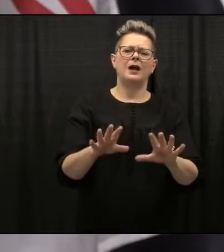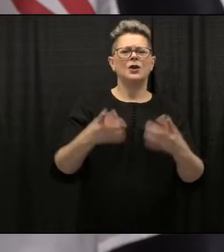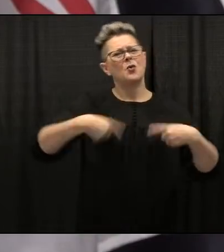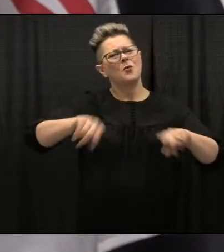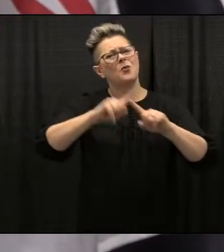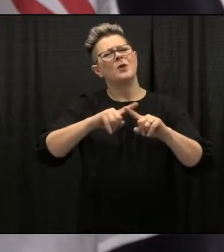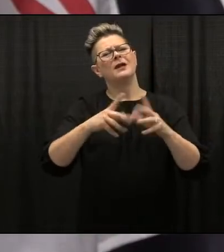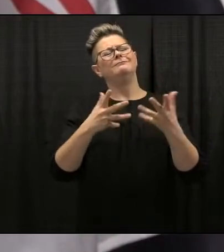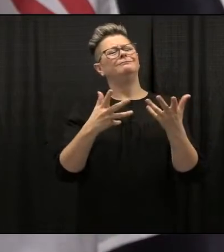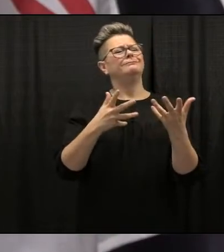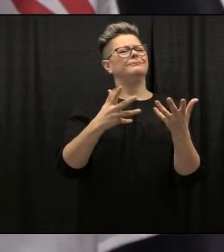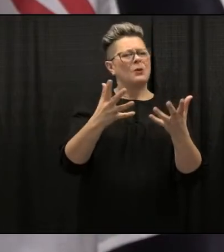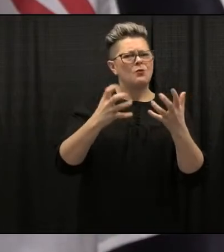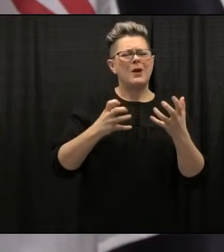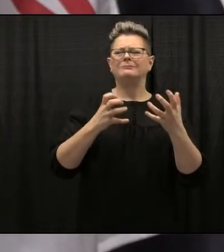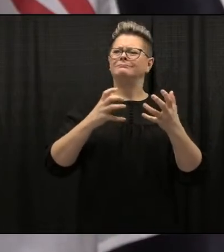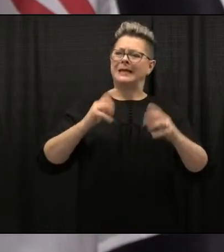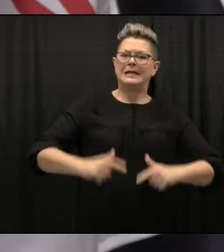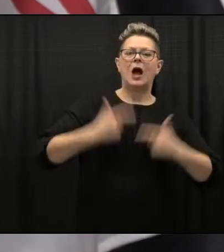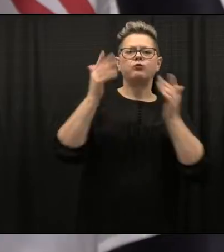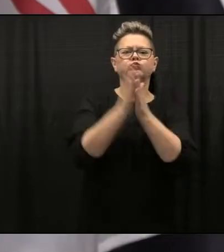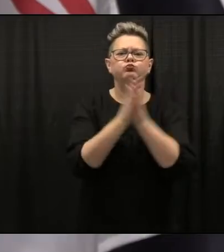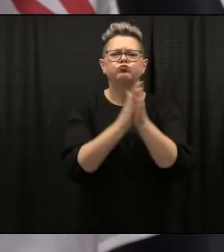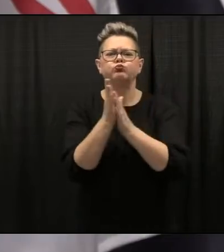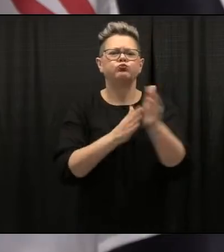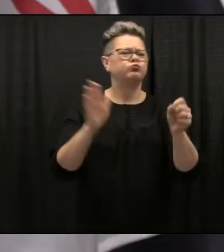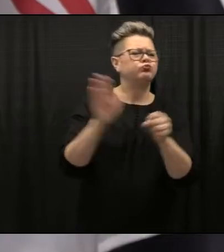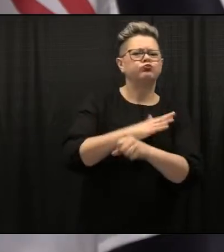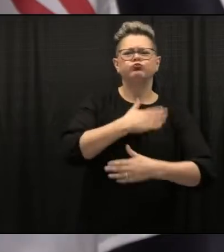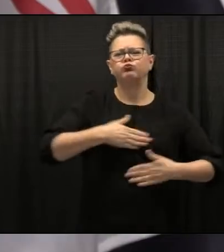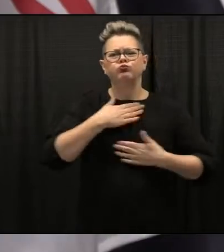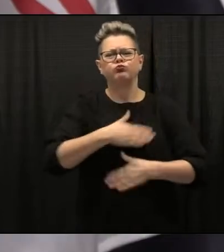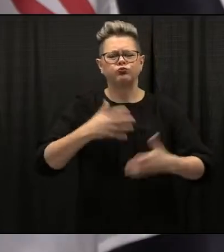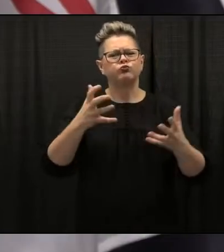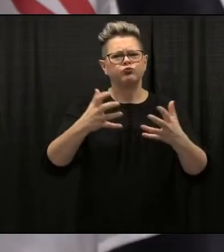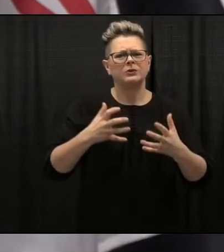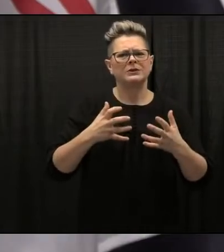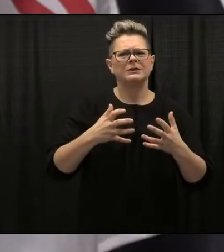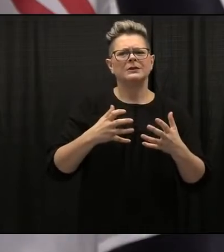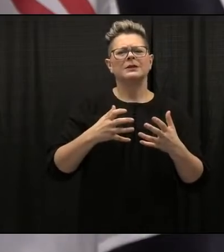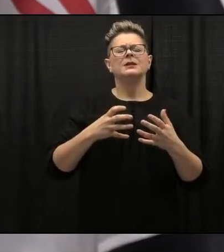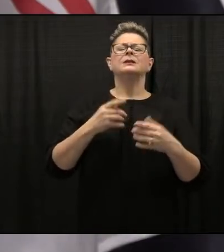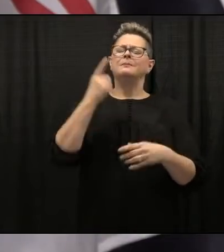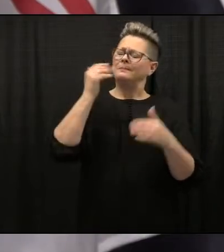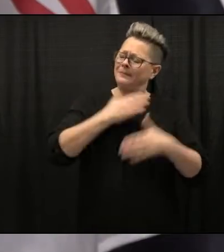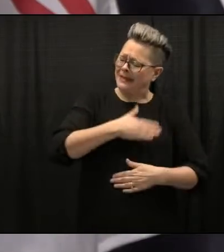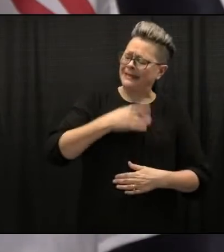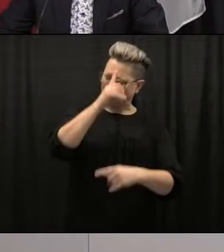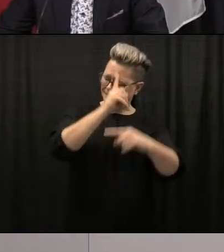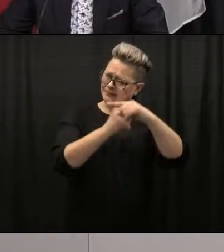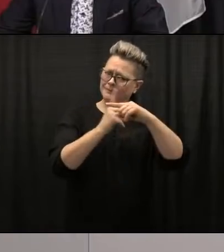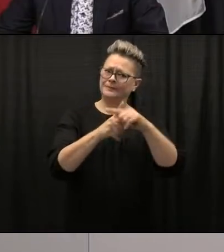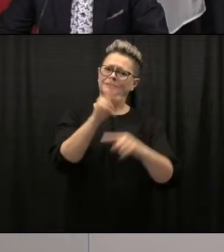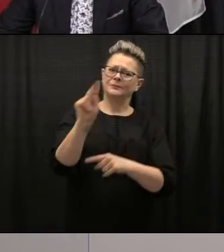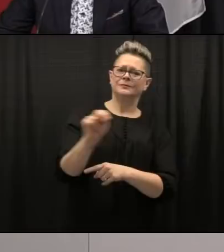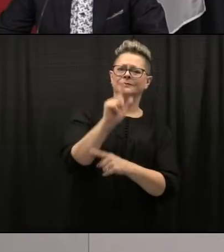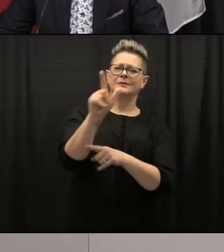listening to public health guidance is the fastest way to get there. So hold fast, Newfoundland and Labrador, and please stay safe.